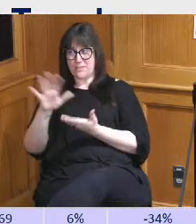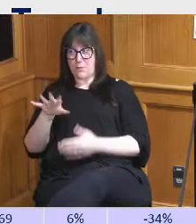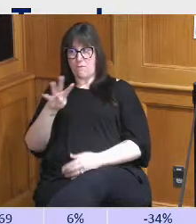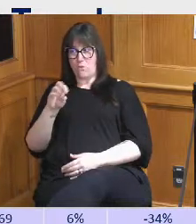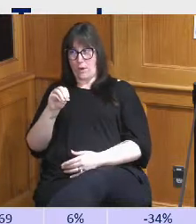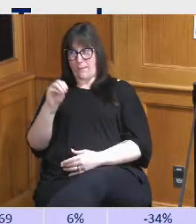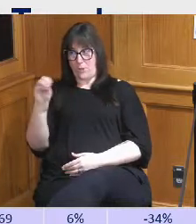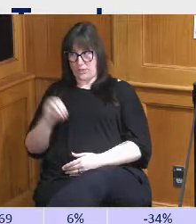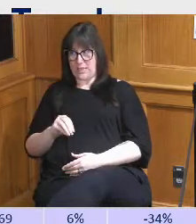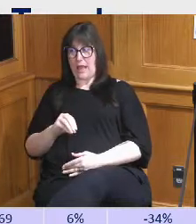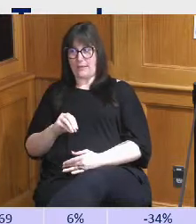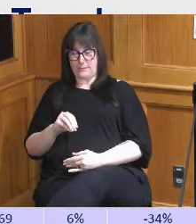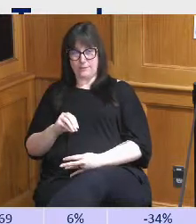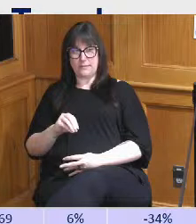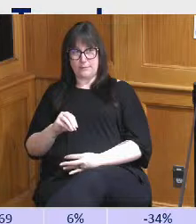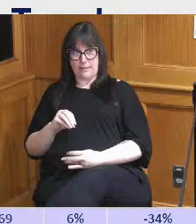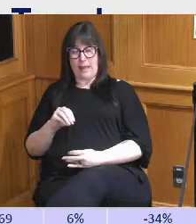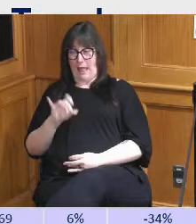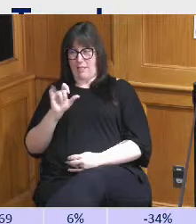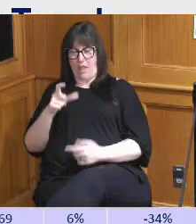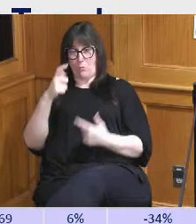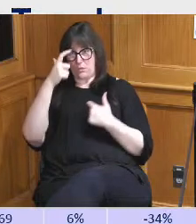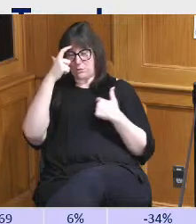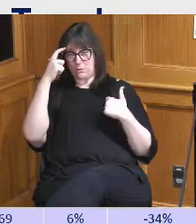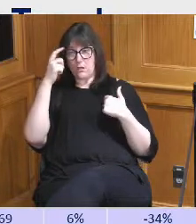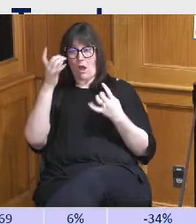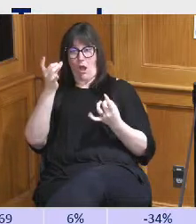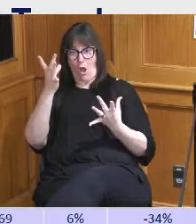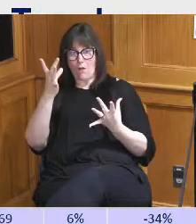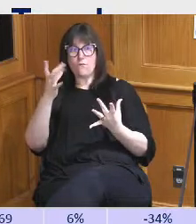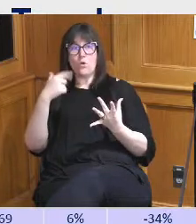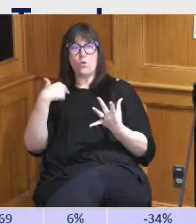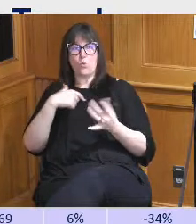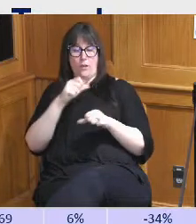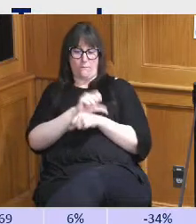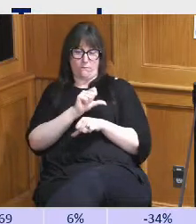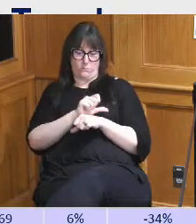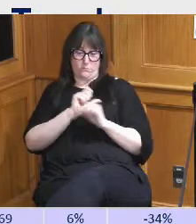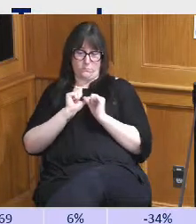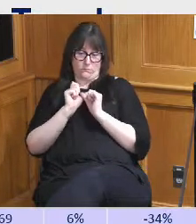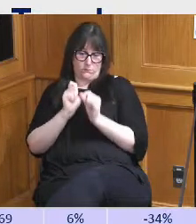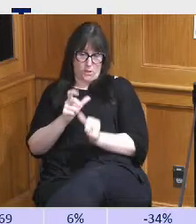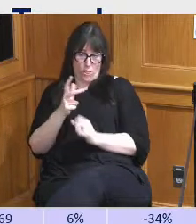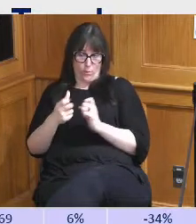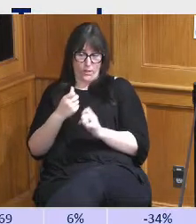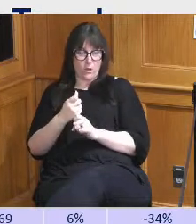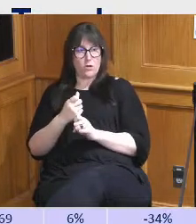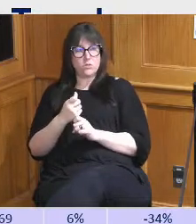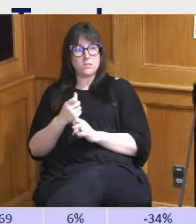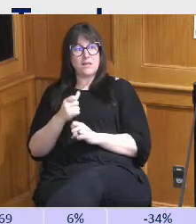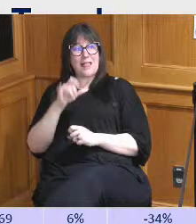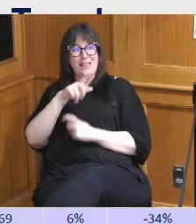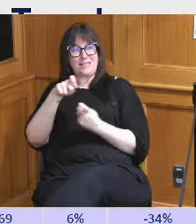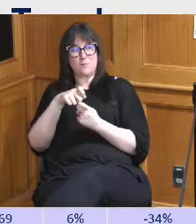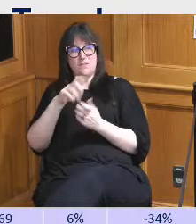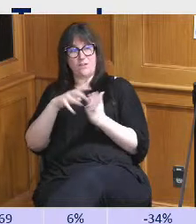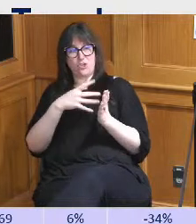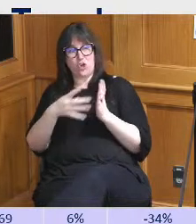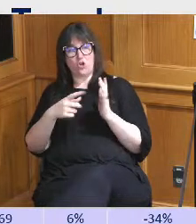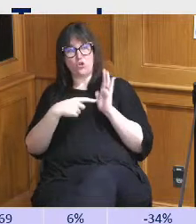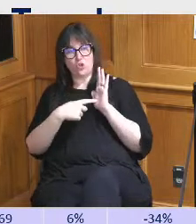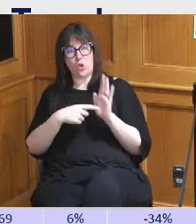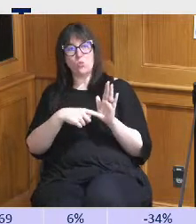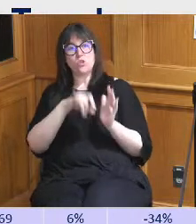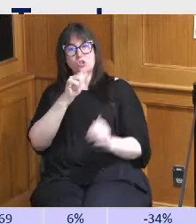crisis really at the time that we continued to work on over the last 3 years or so. And so this particular chart shows from January